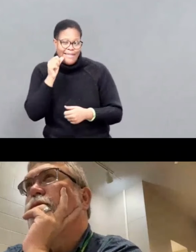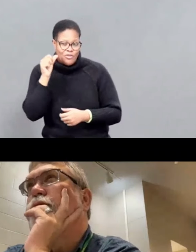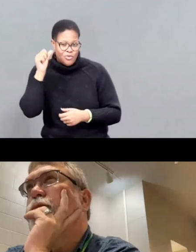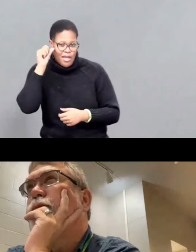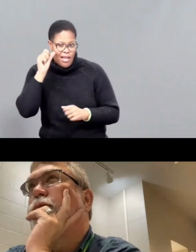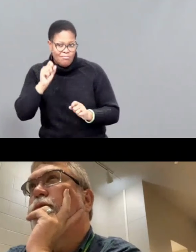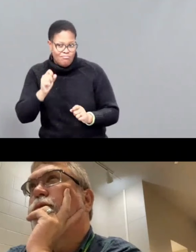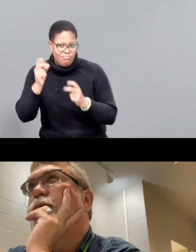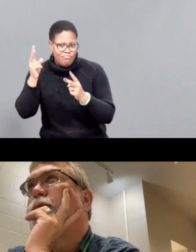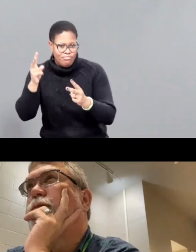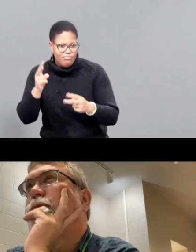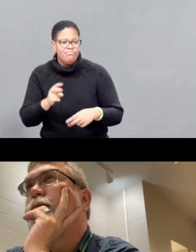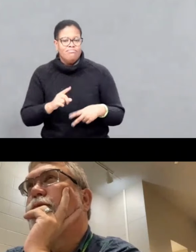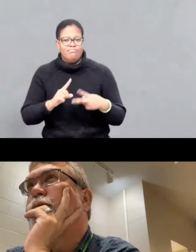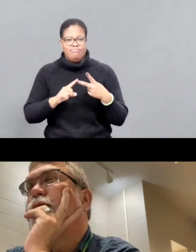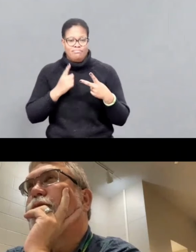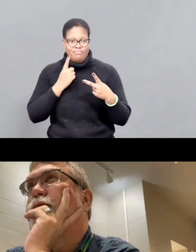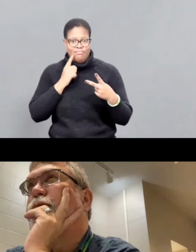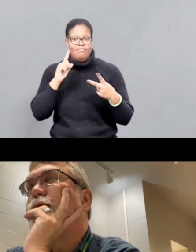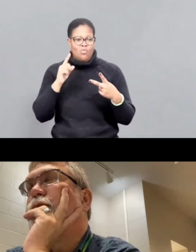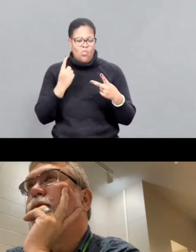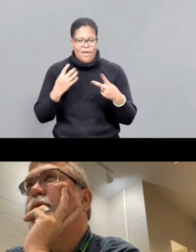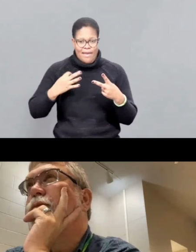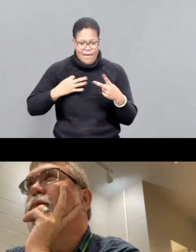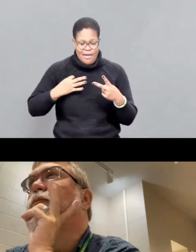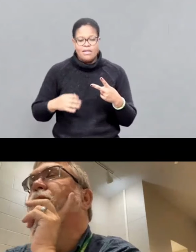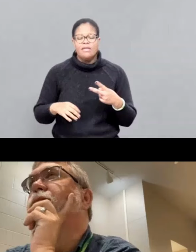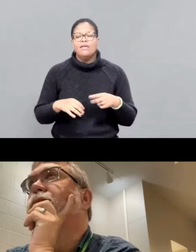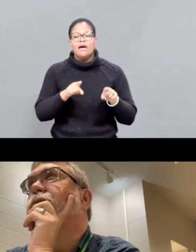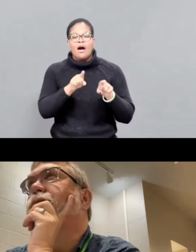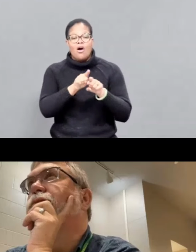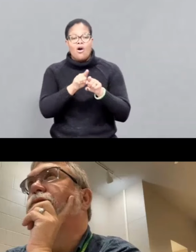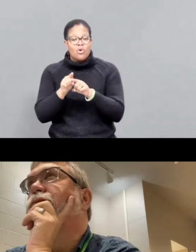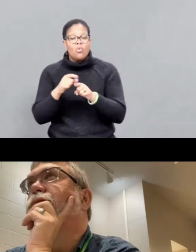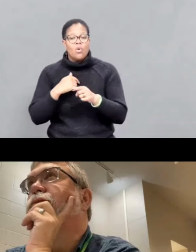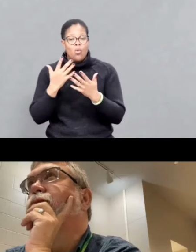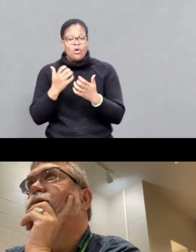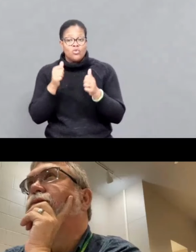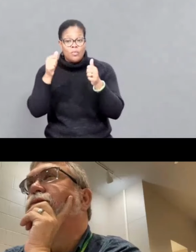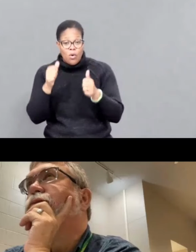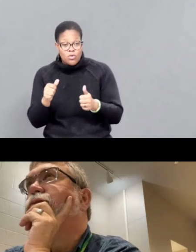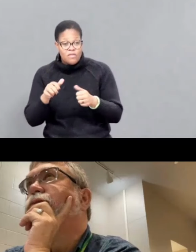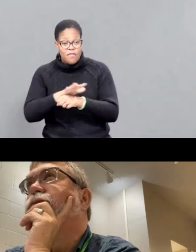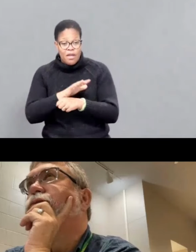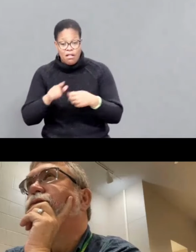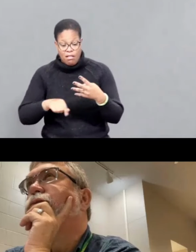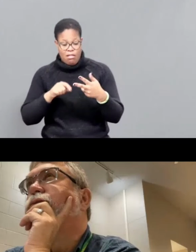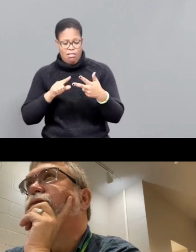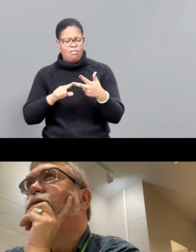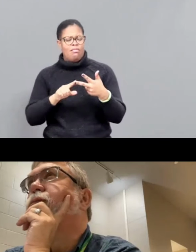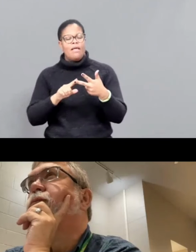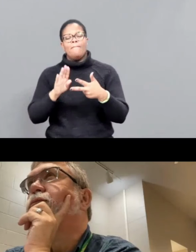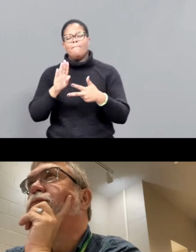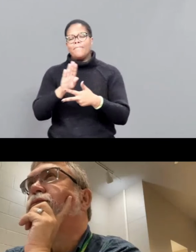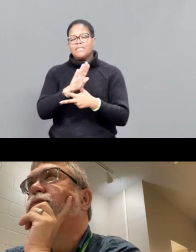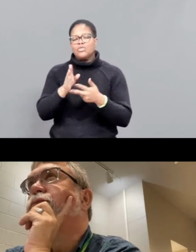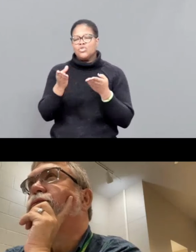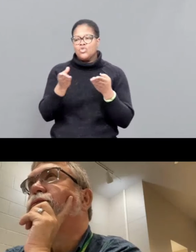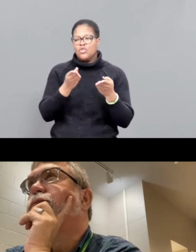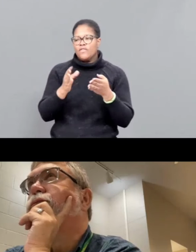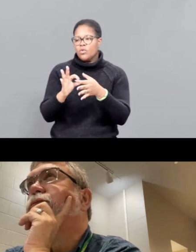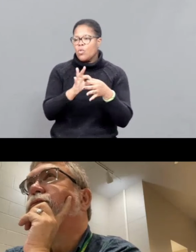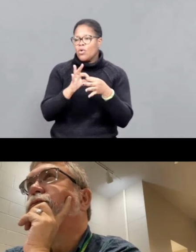So, and we are also looking to post and fill our business services coordinator position to